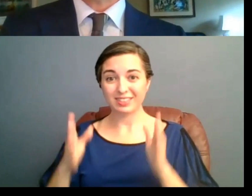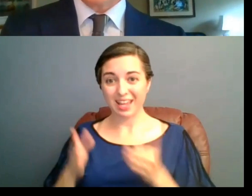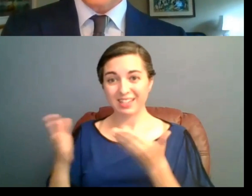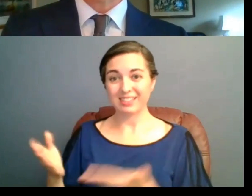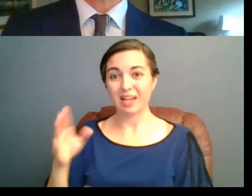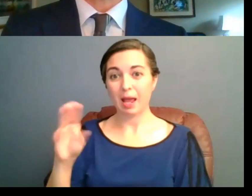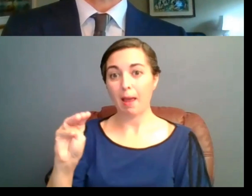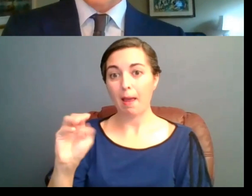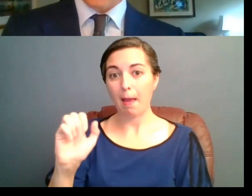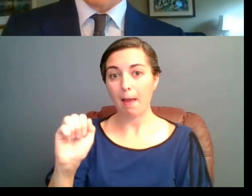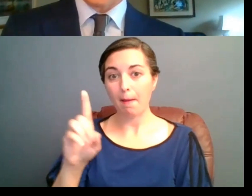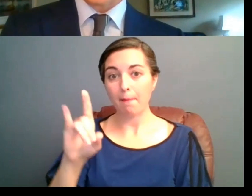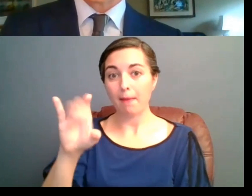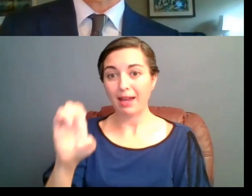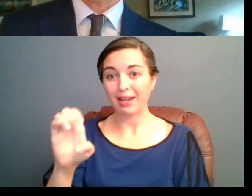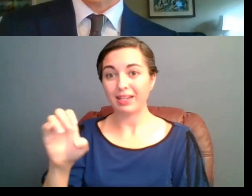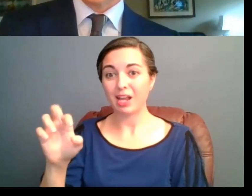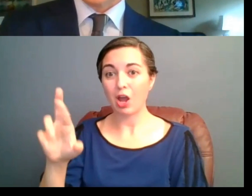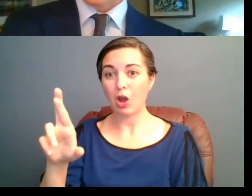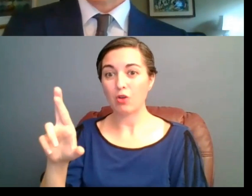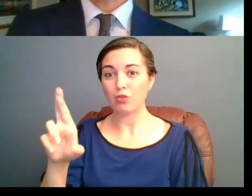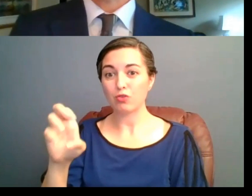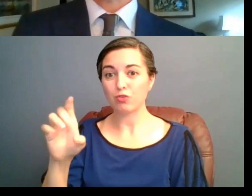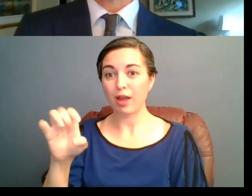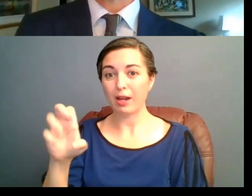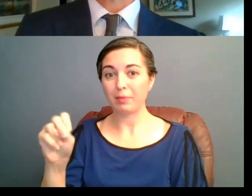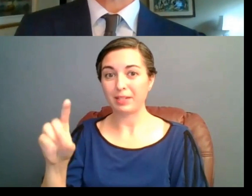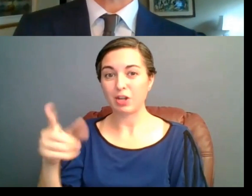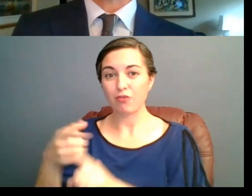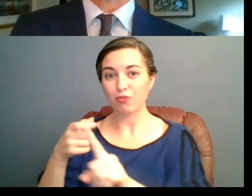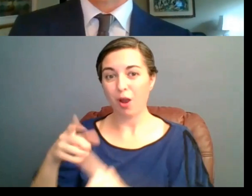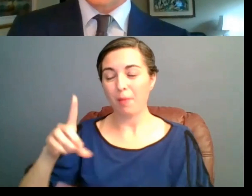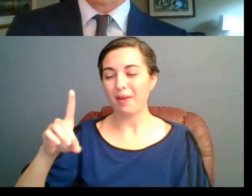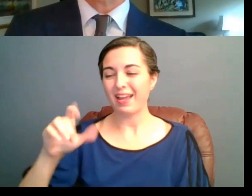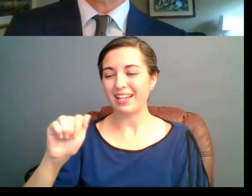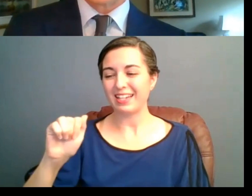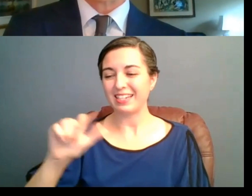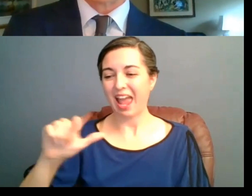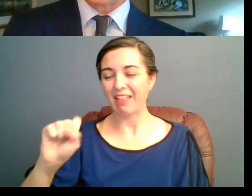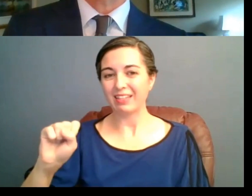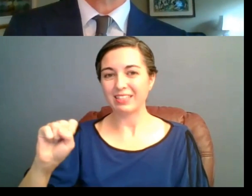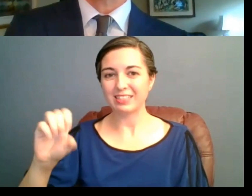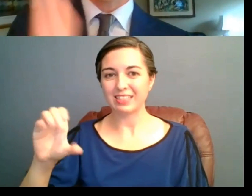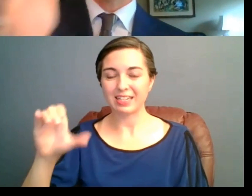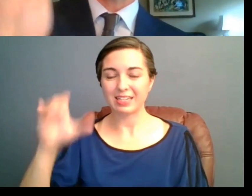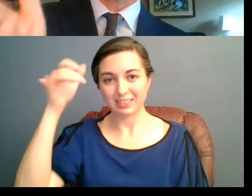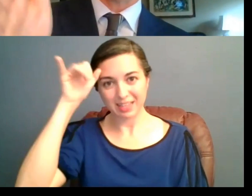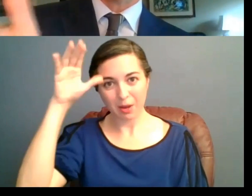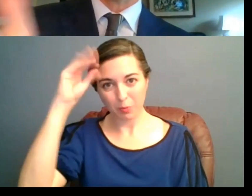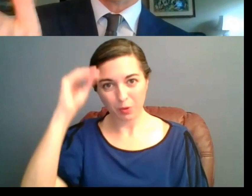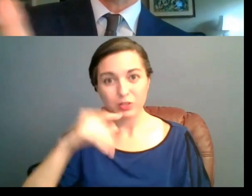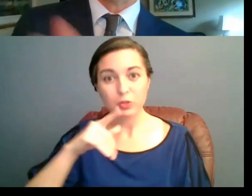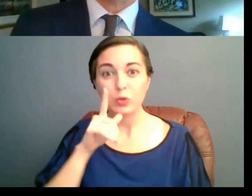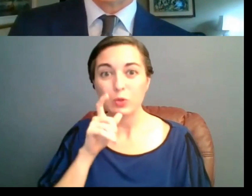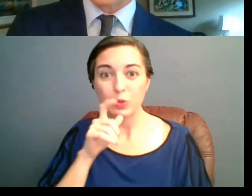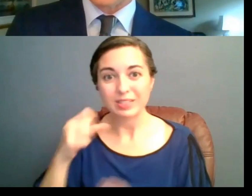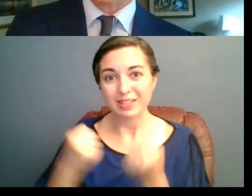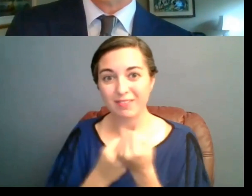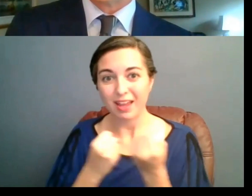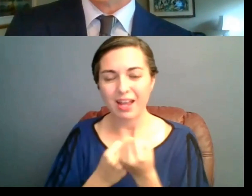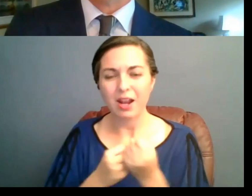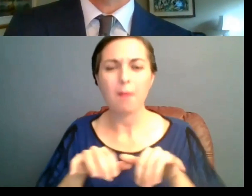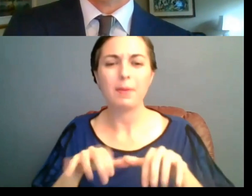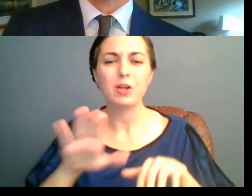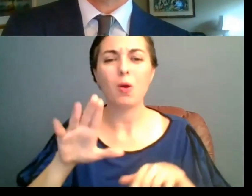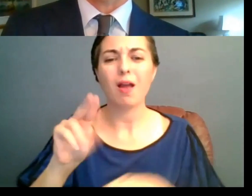the Dallas Cowboys. Who here is a Cowboys fan, perhaps? Or put your NFL team in the